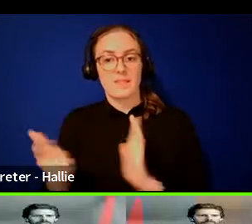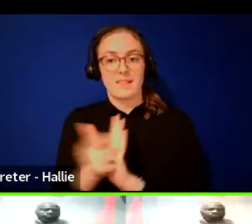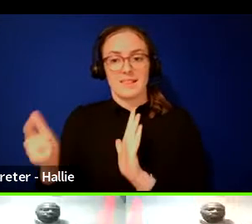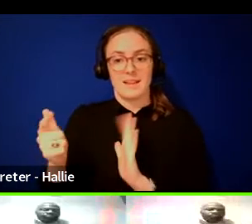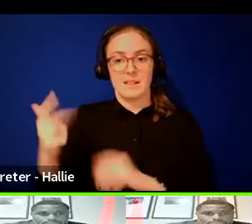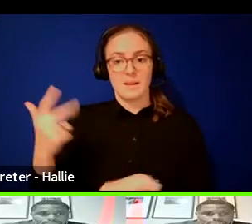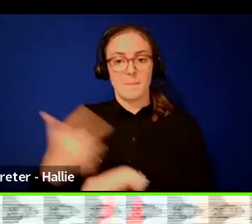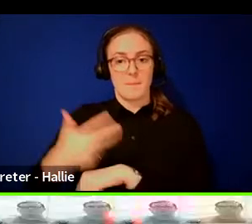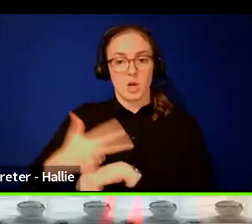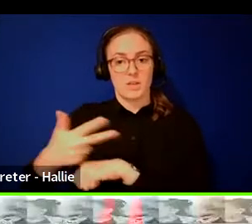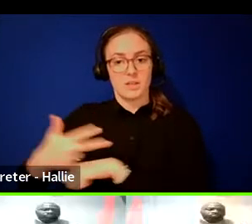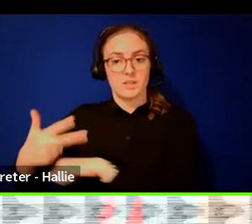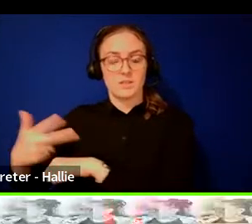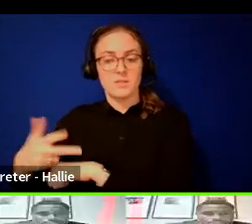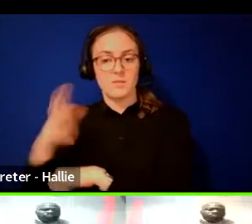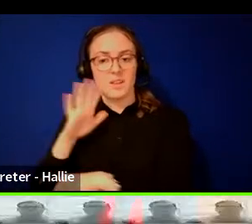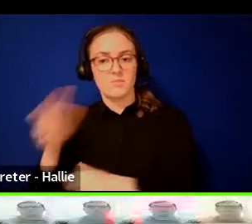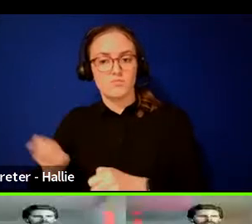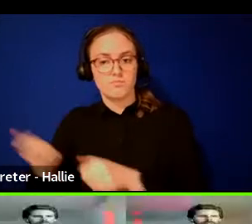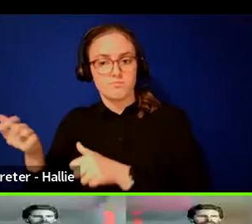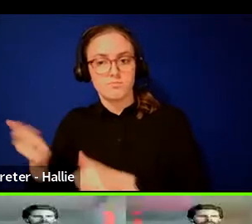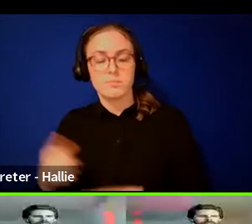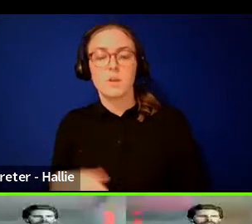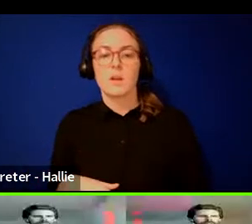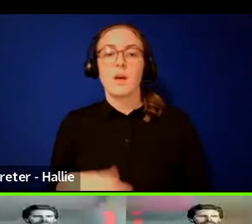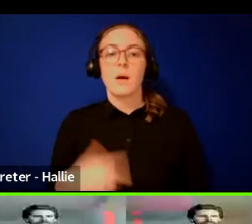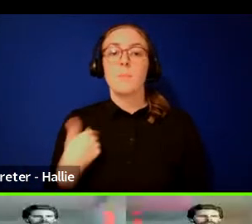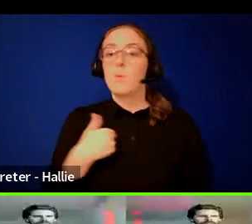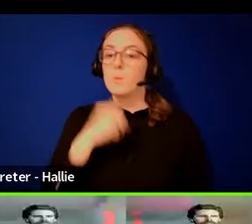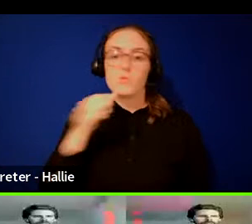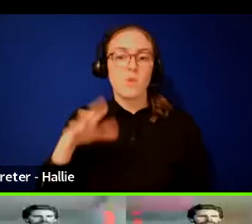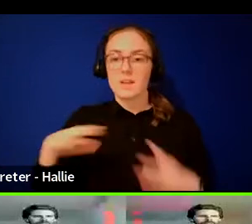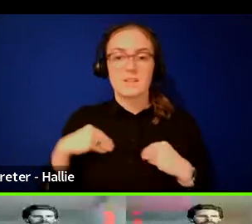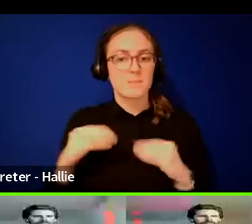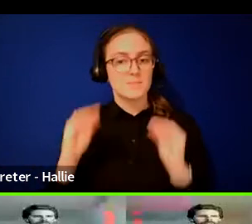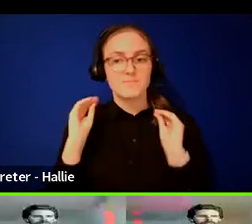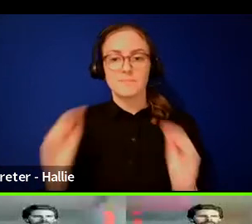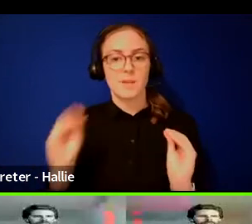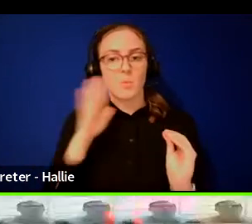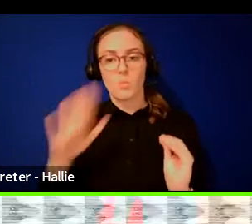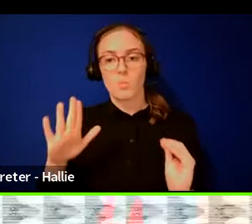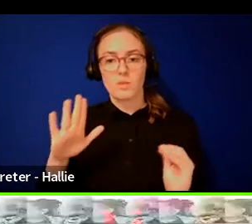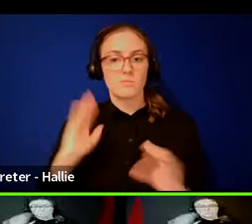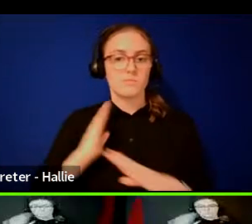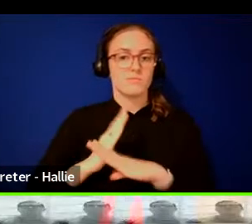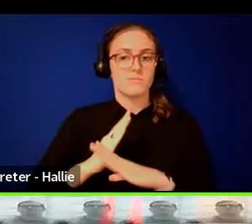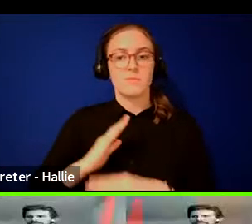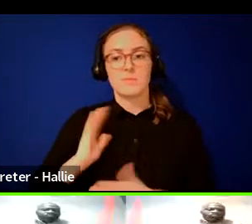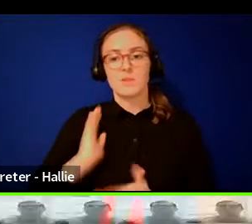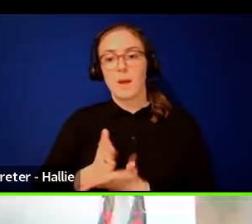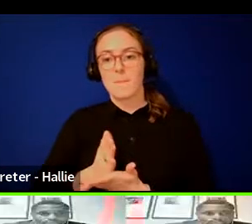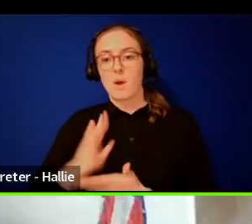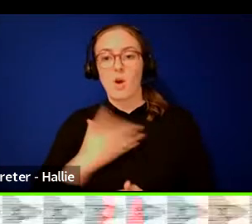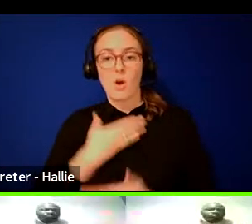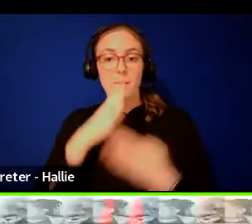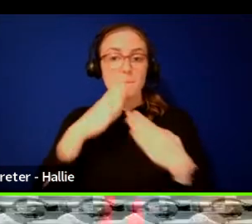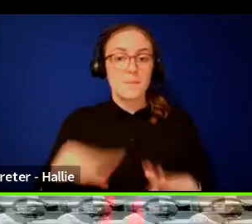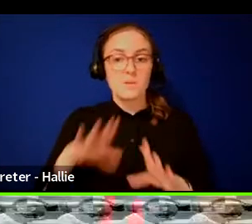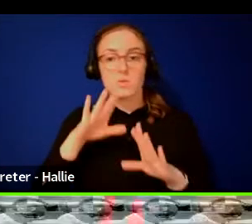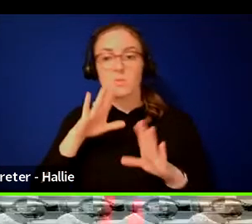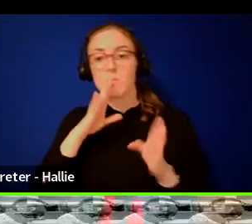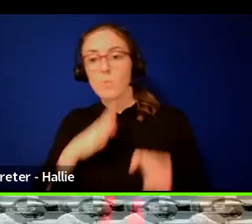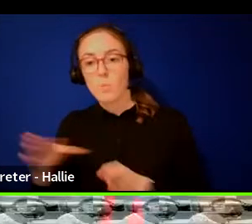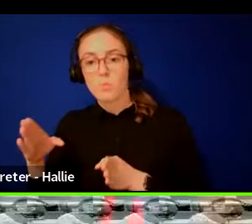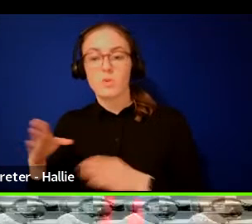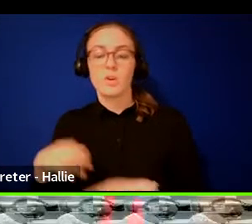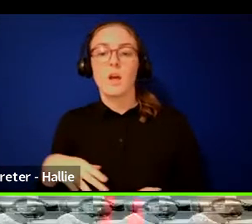accepting anything that disrupts our peace, order, and quiet. And we don't care what anyone else says who